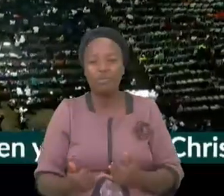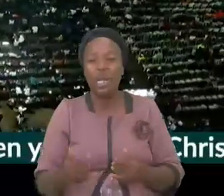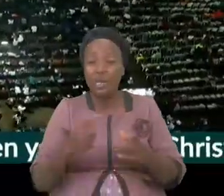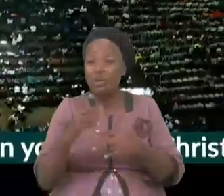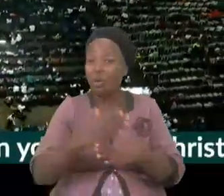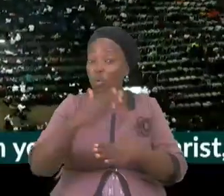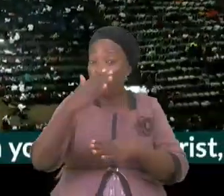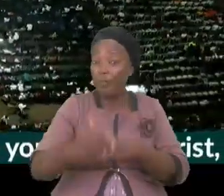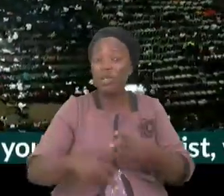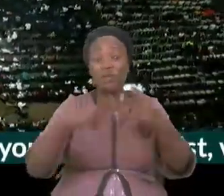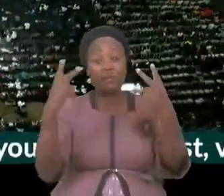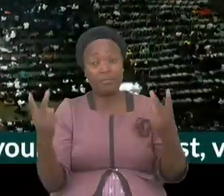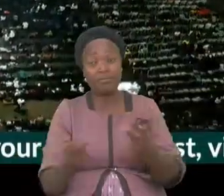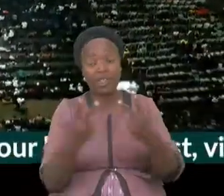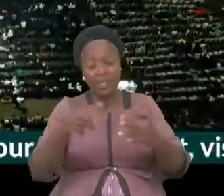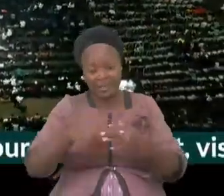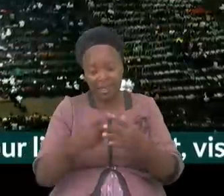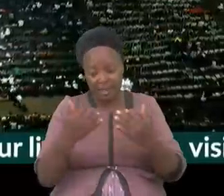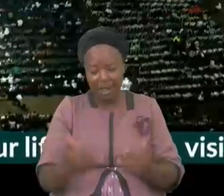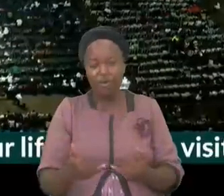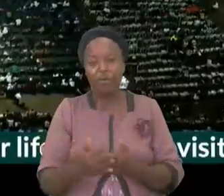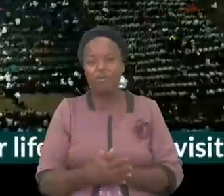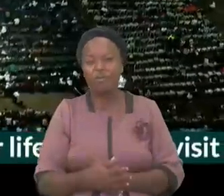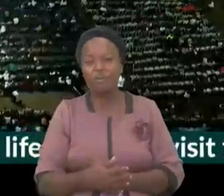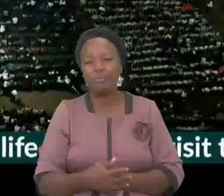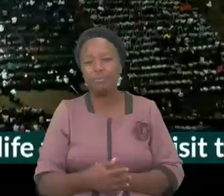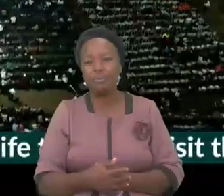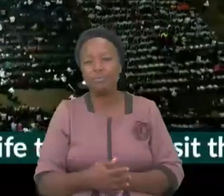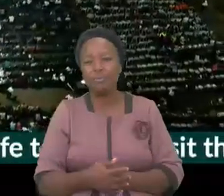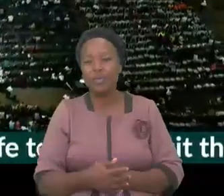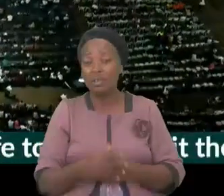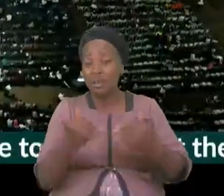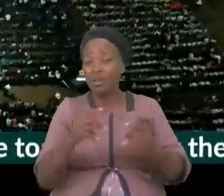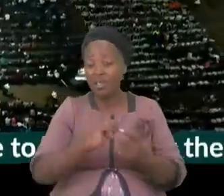Already the transformation has begun with those who have given their lives to Christ.